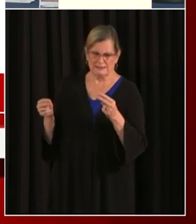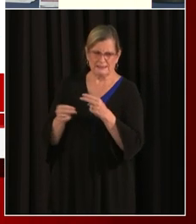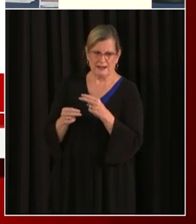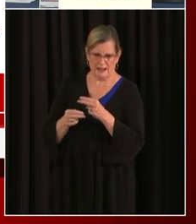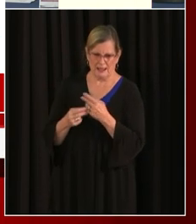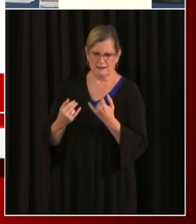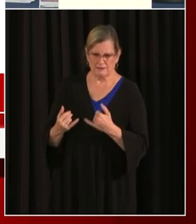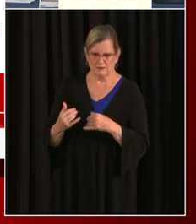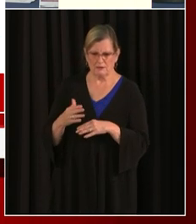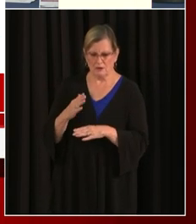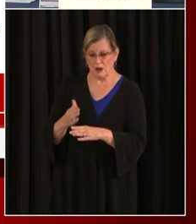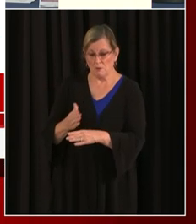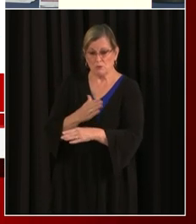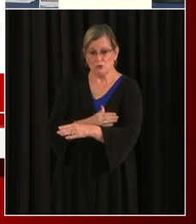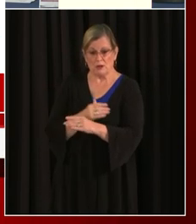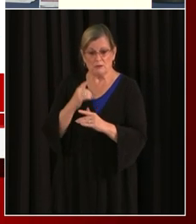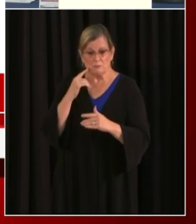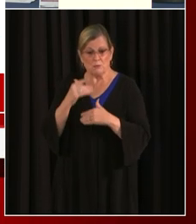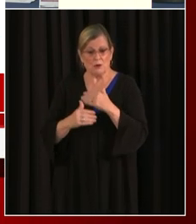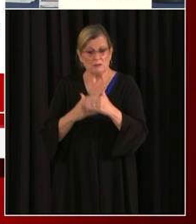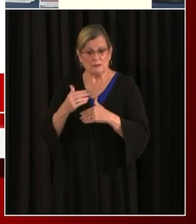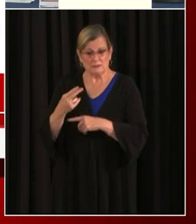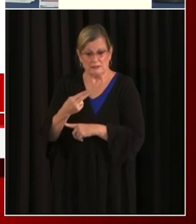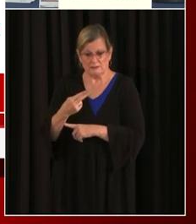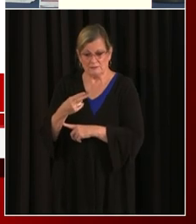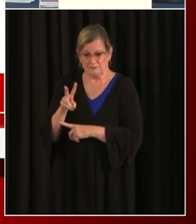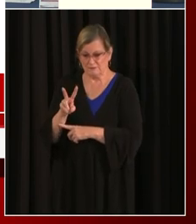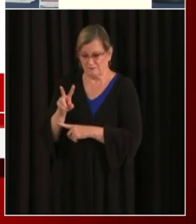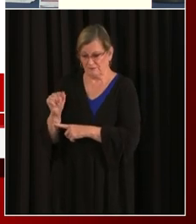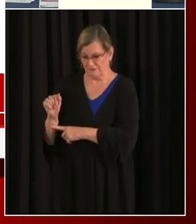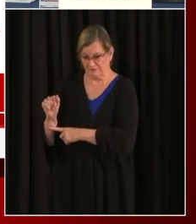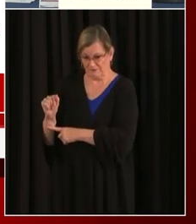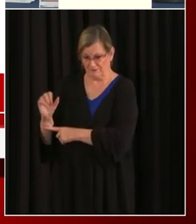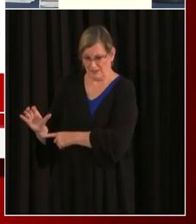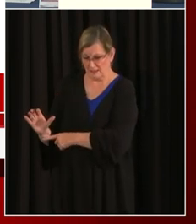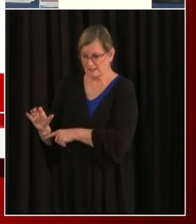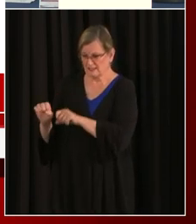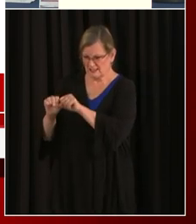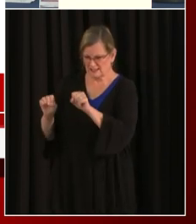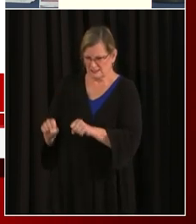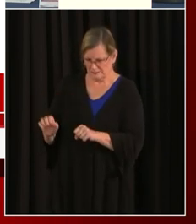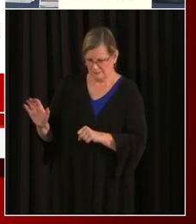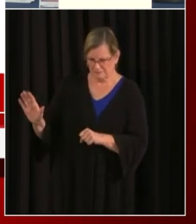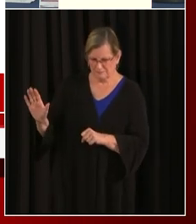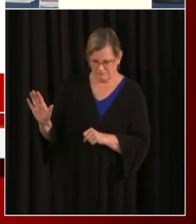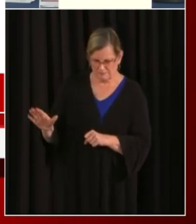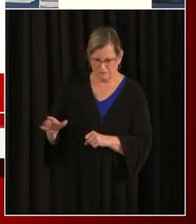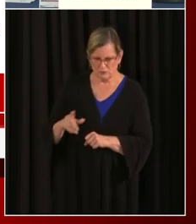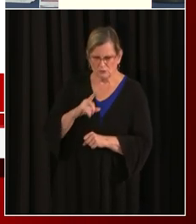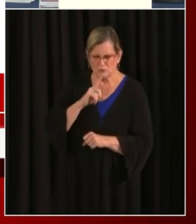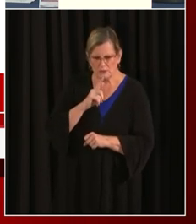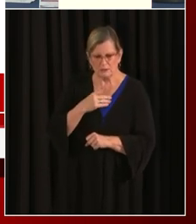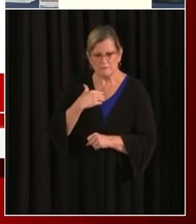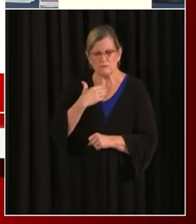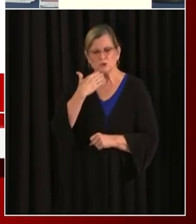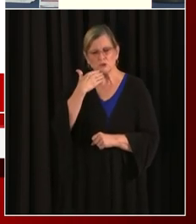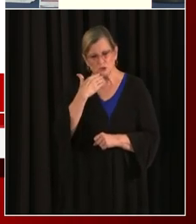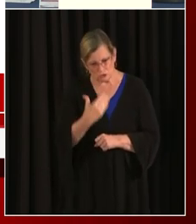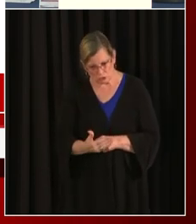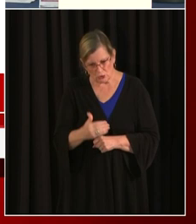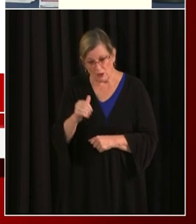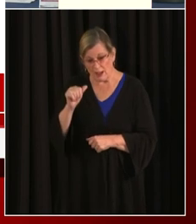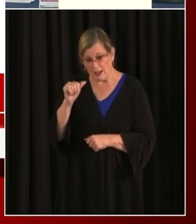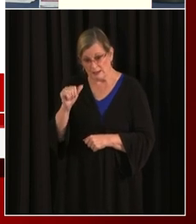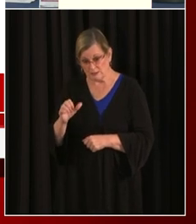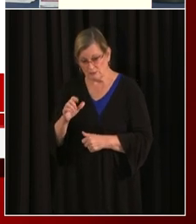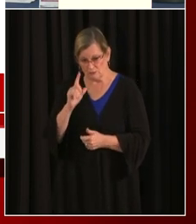We continue to evaluate and prioritize the conditions for in-person learning throughout our elementary schools,